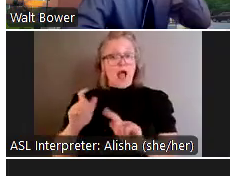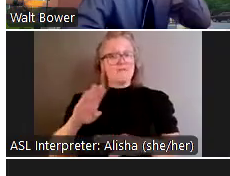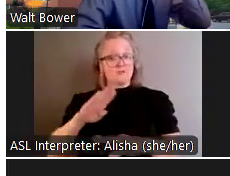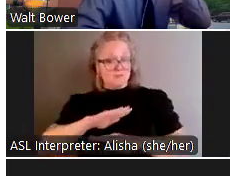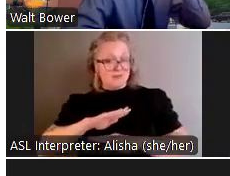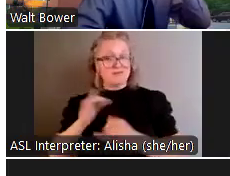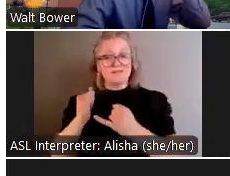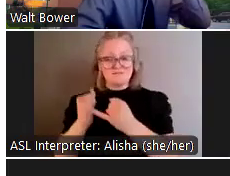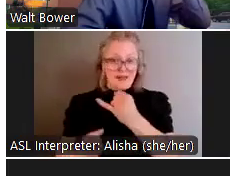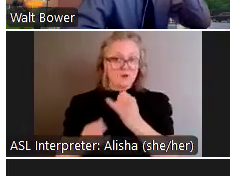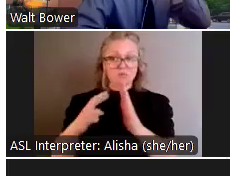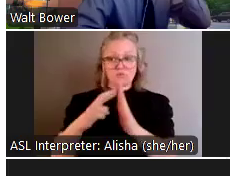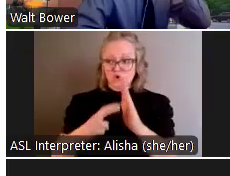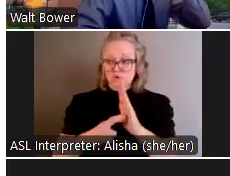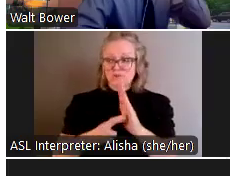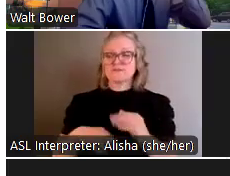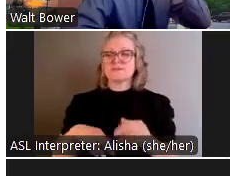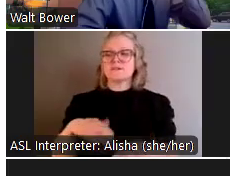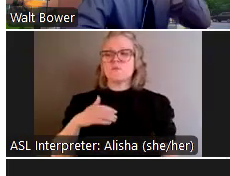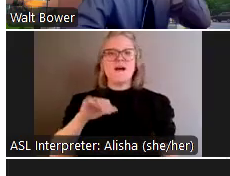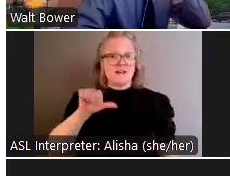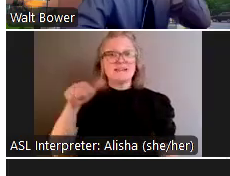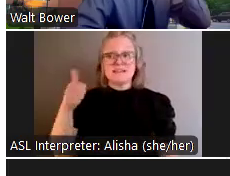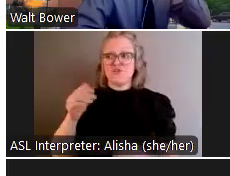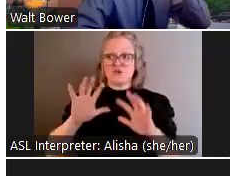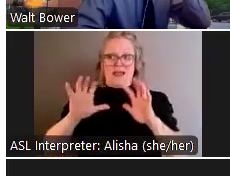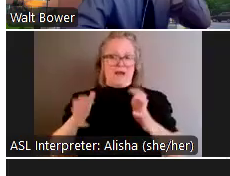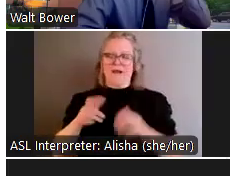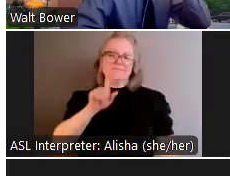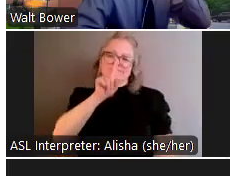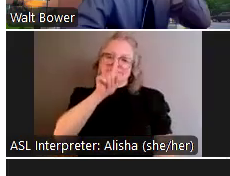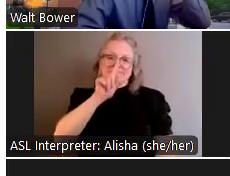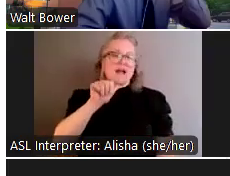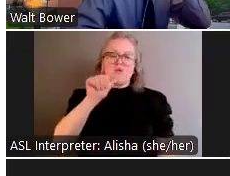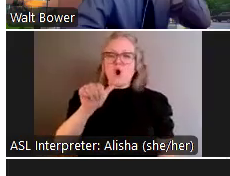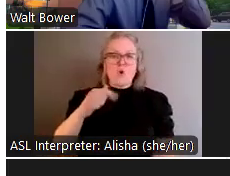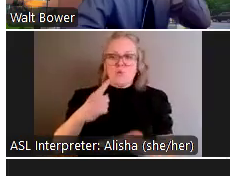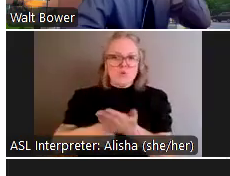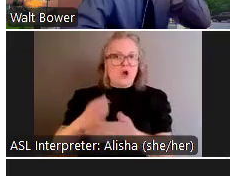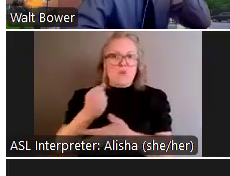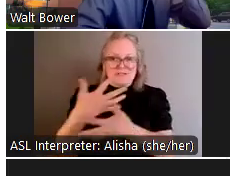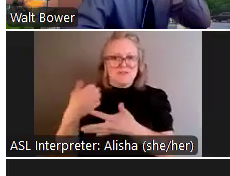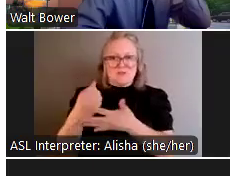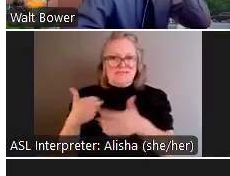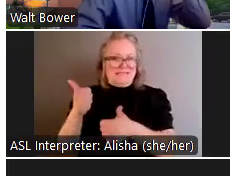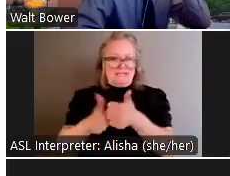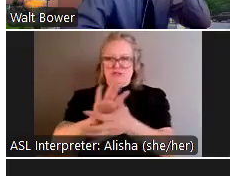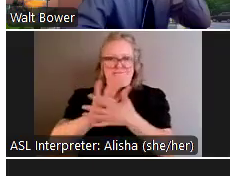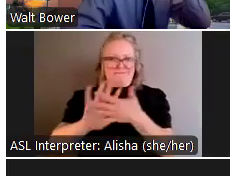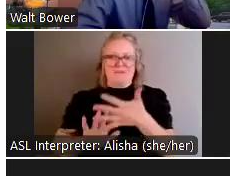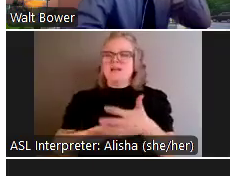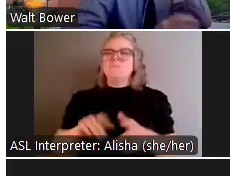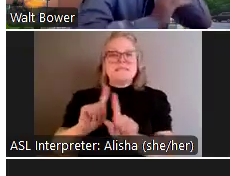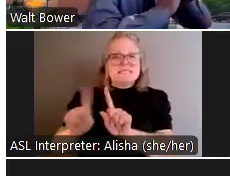rules. We have another area, and I won't go into each of these, but different policy guiding, training,